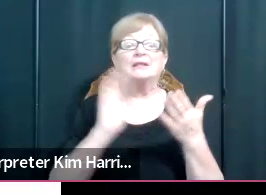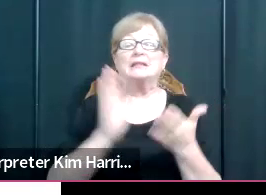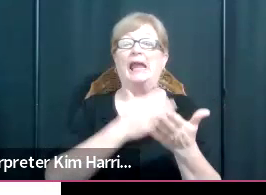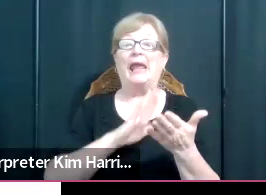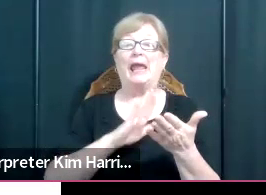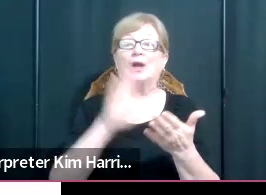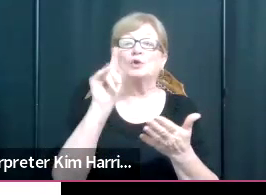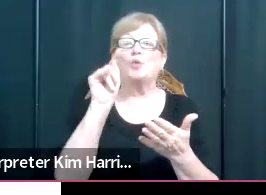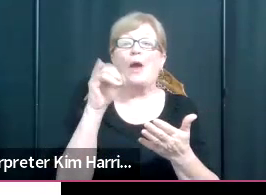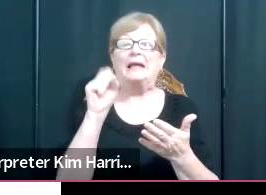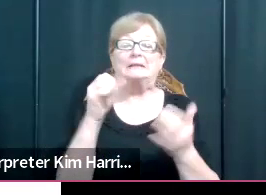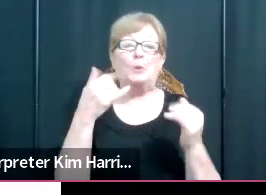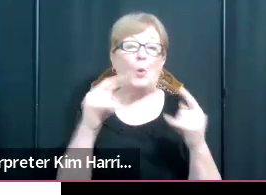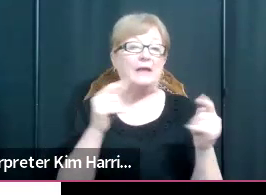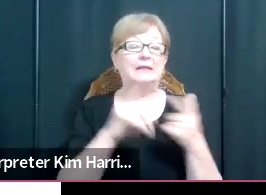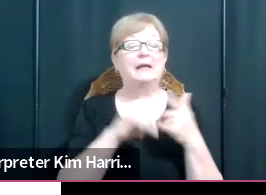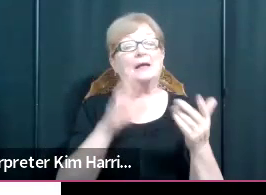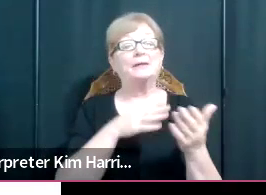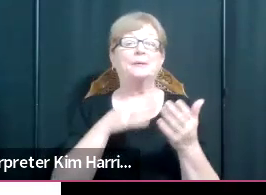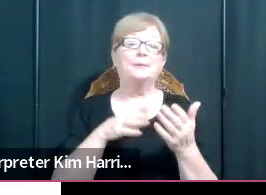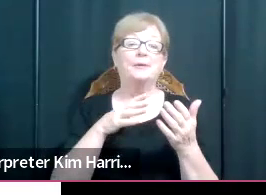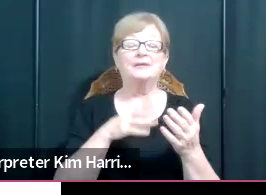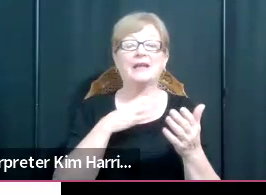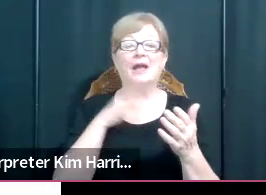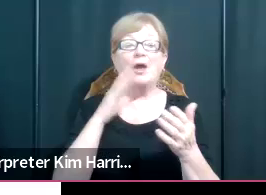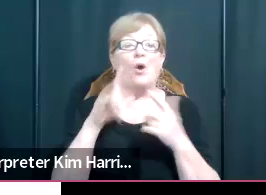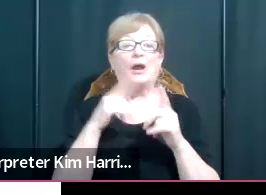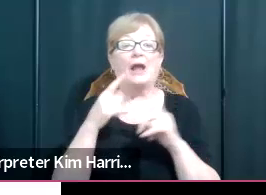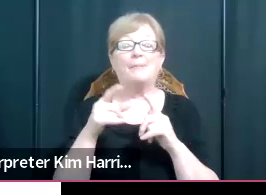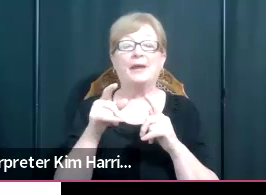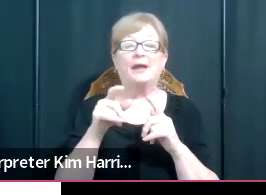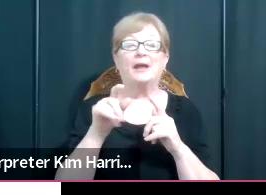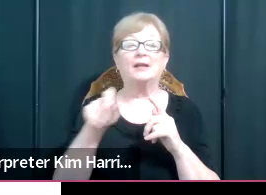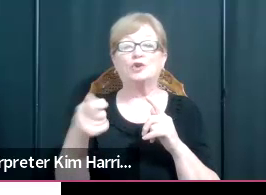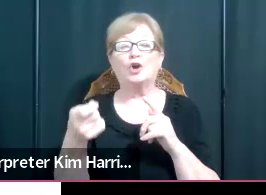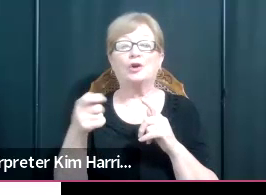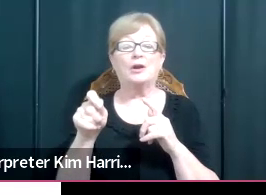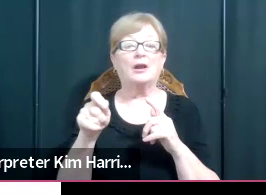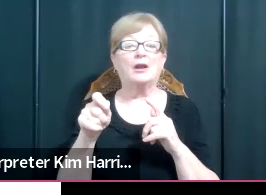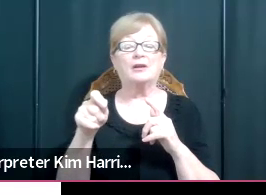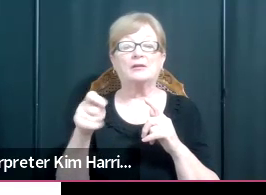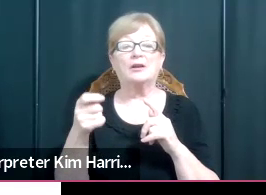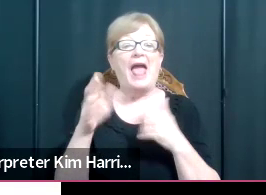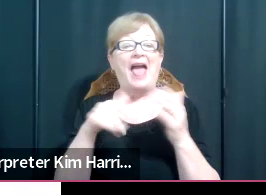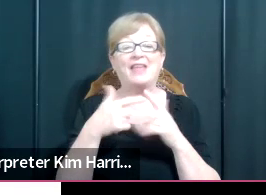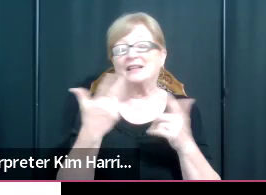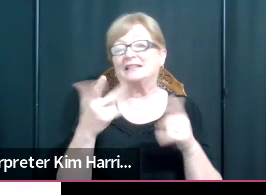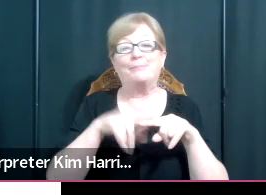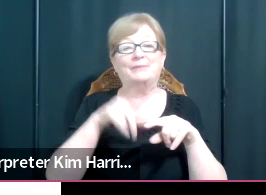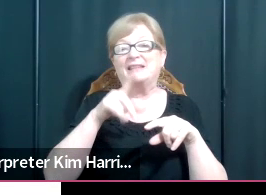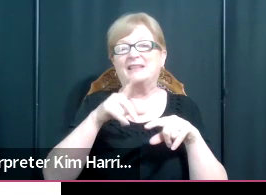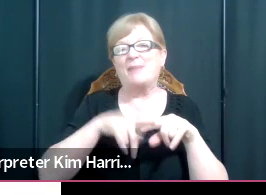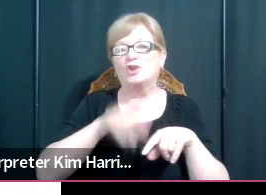toys that could be switch adapted or not, depends on the needs. And then again, the use